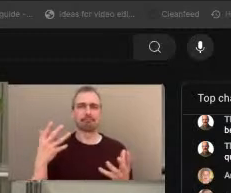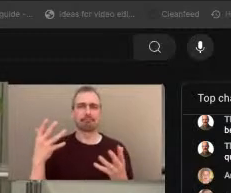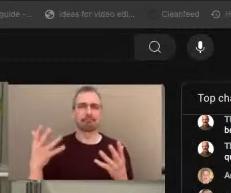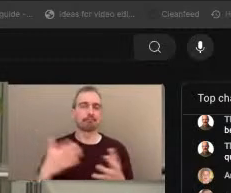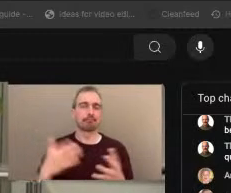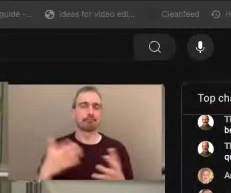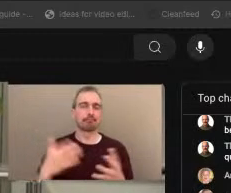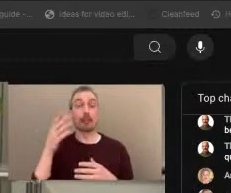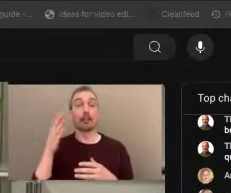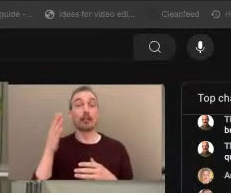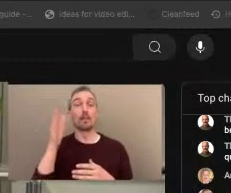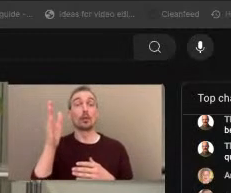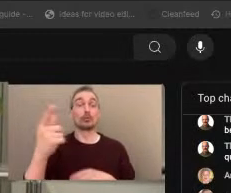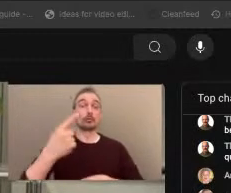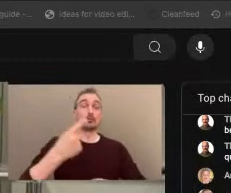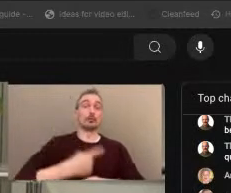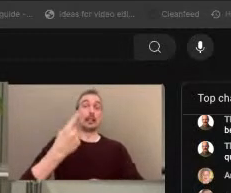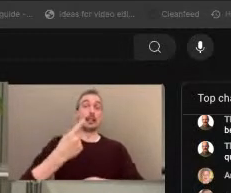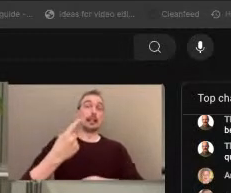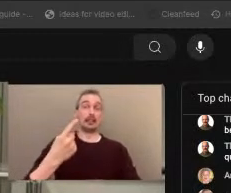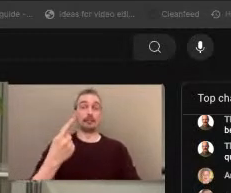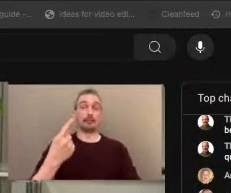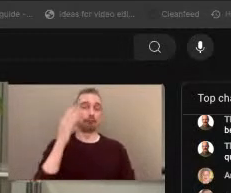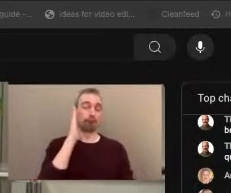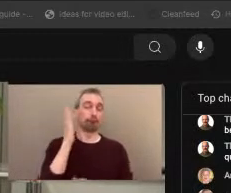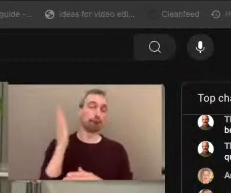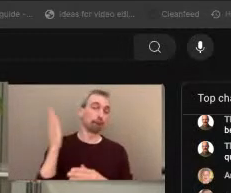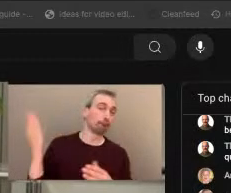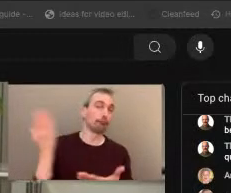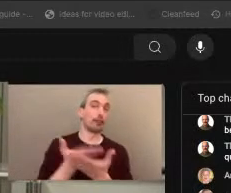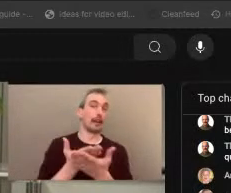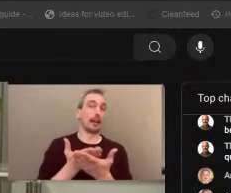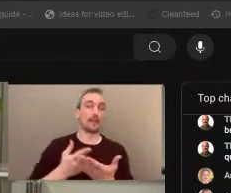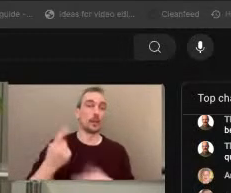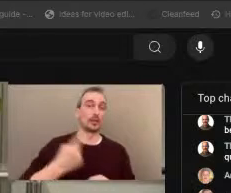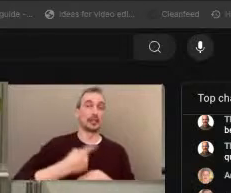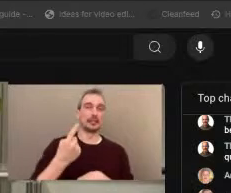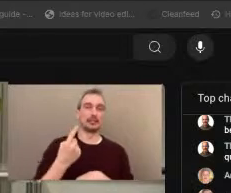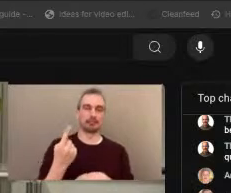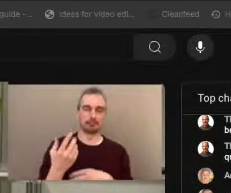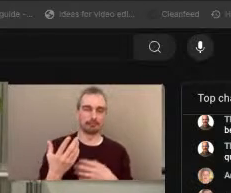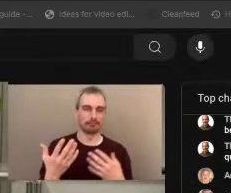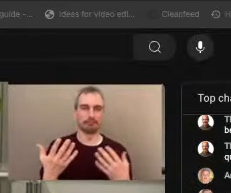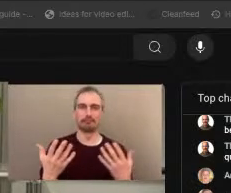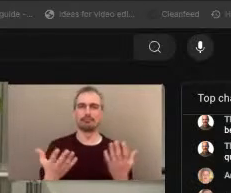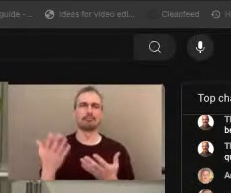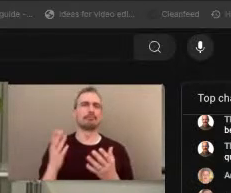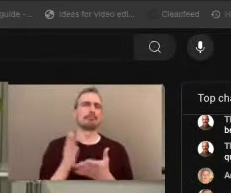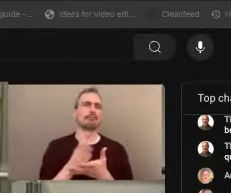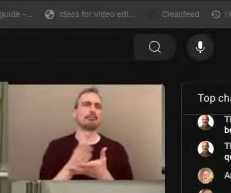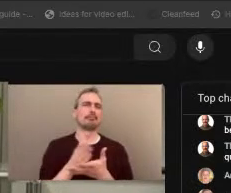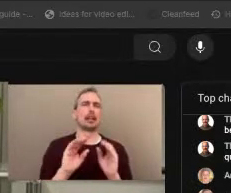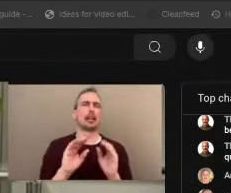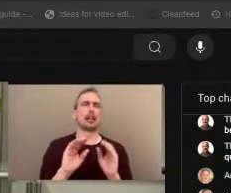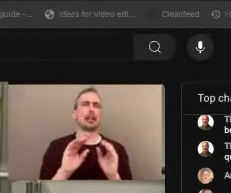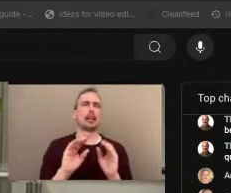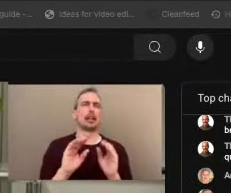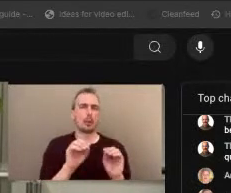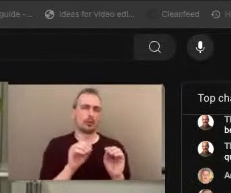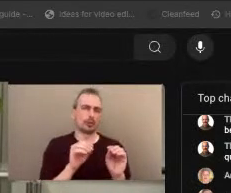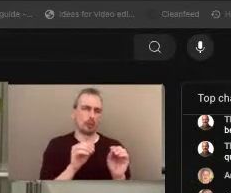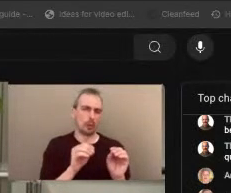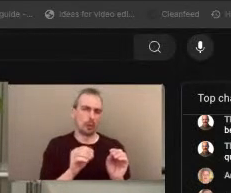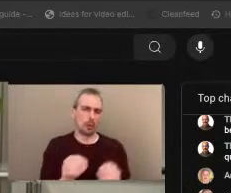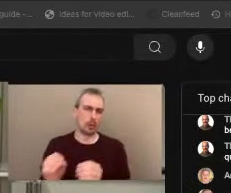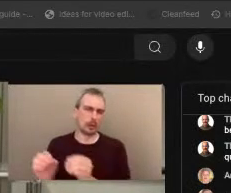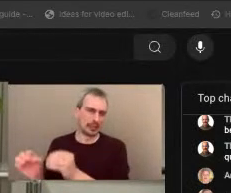back. The same, I don't know, it's partly probably organizational too in some cases where a company, like they don't